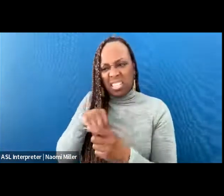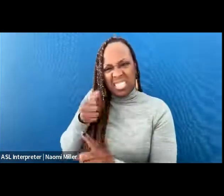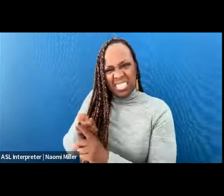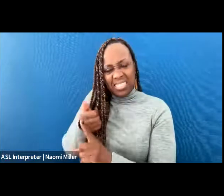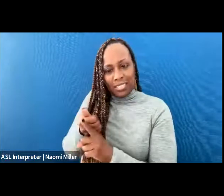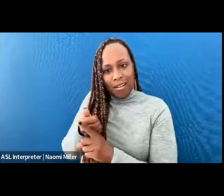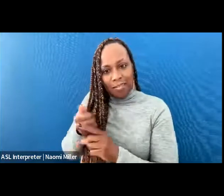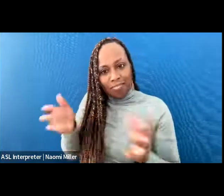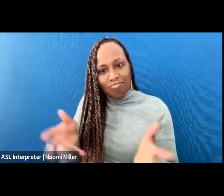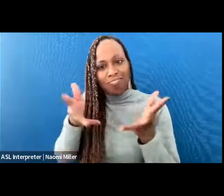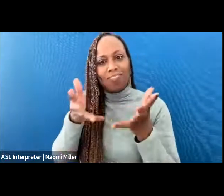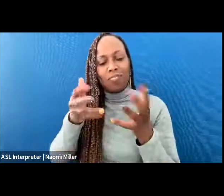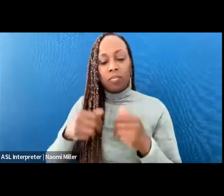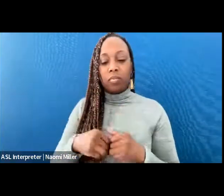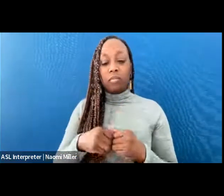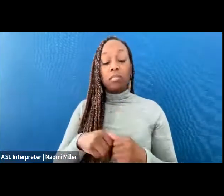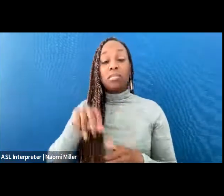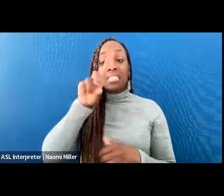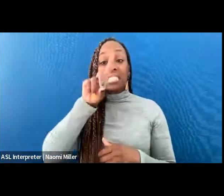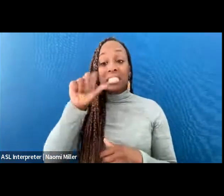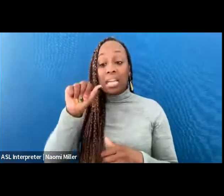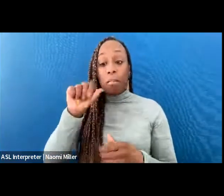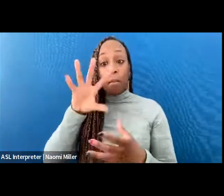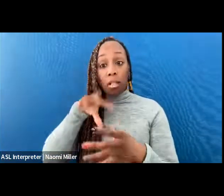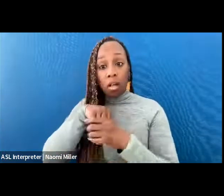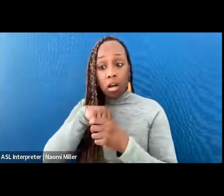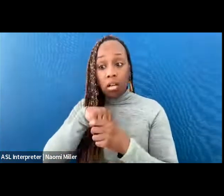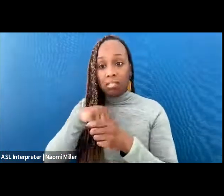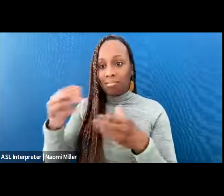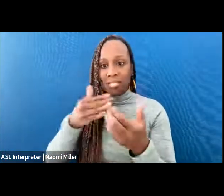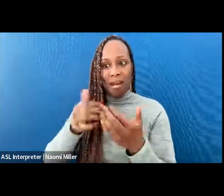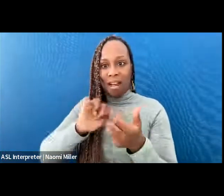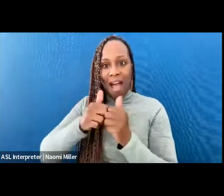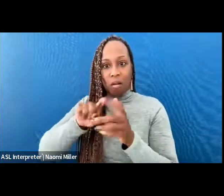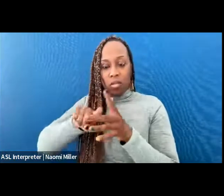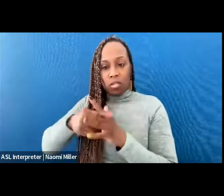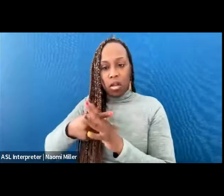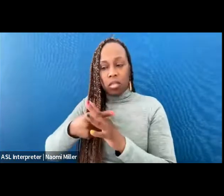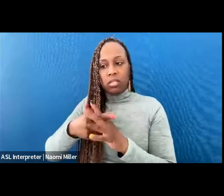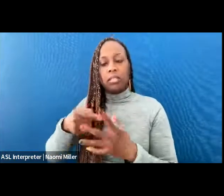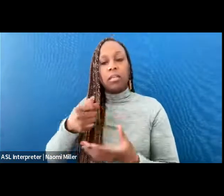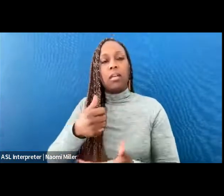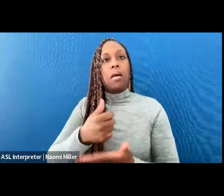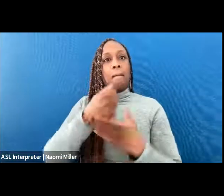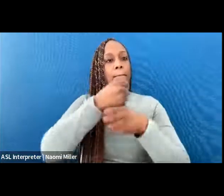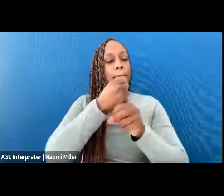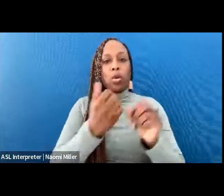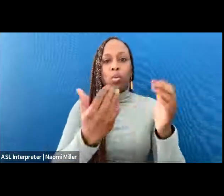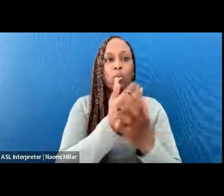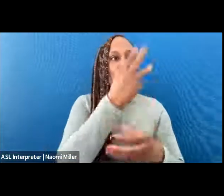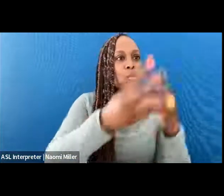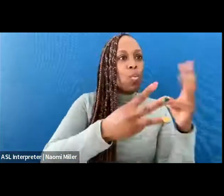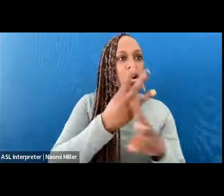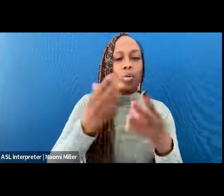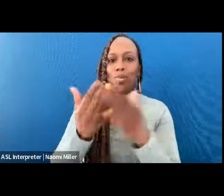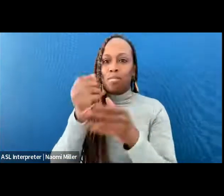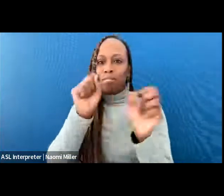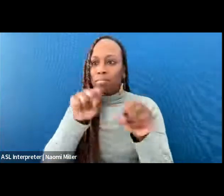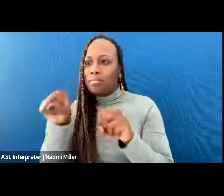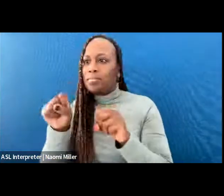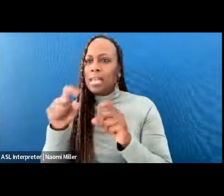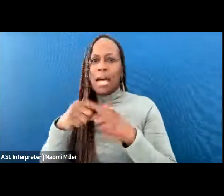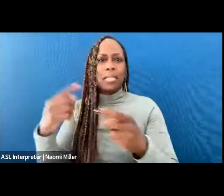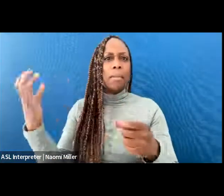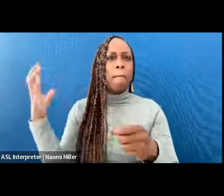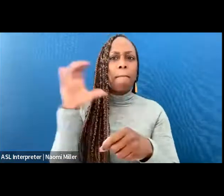Disabled belonging, however it is built, creates new worlds and new possibilities. It has the power to grow the kinds of